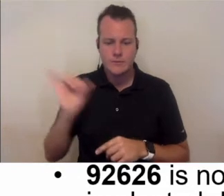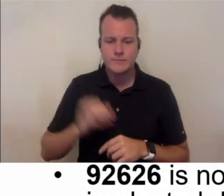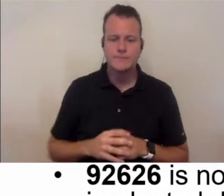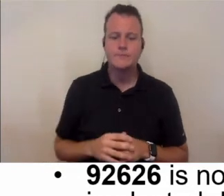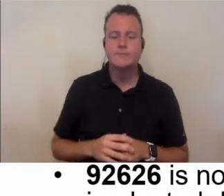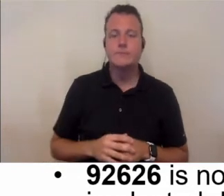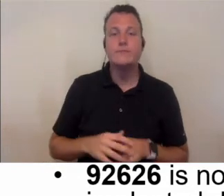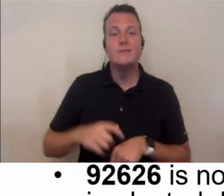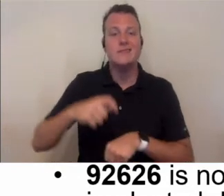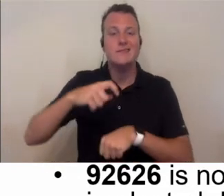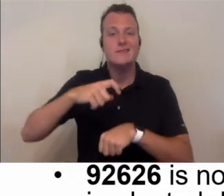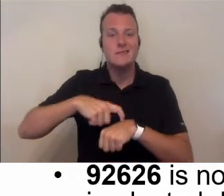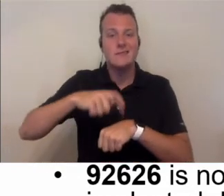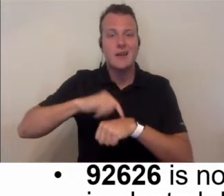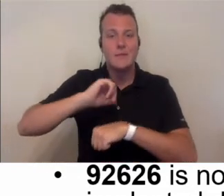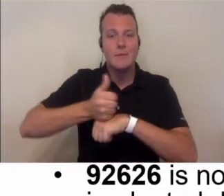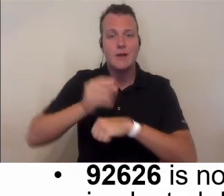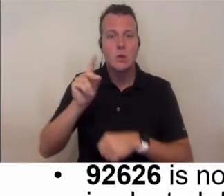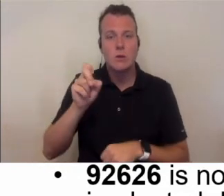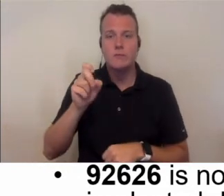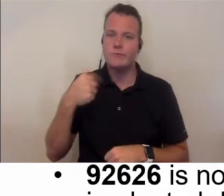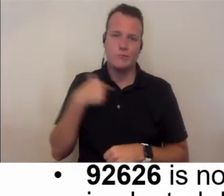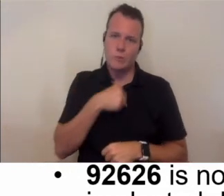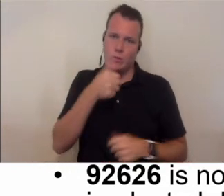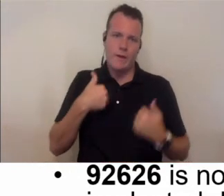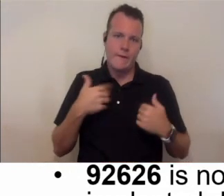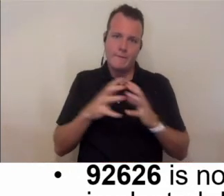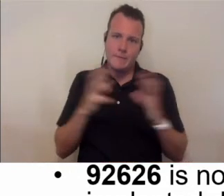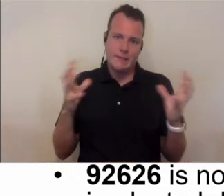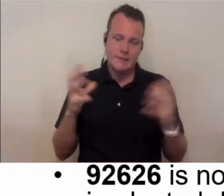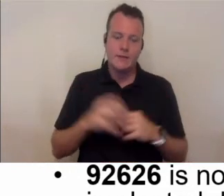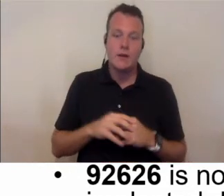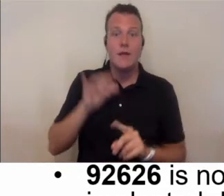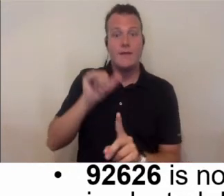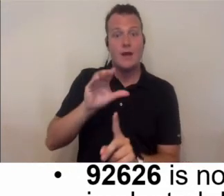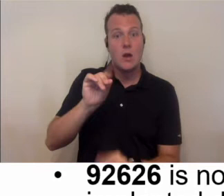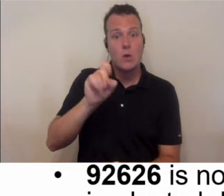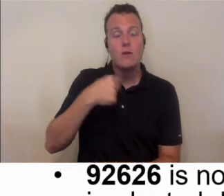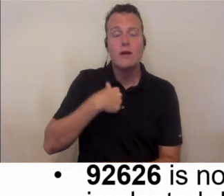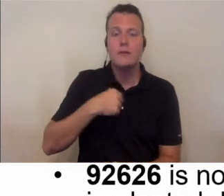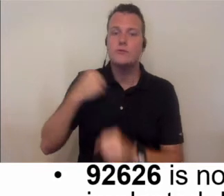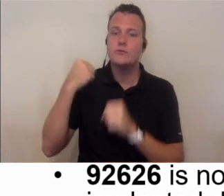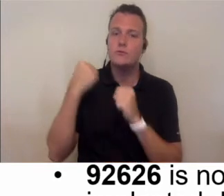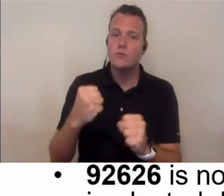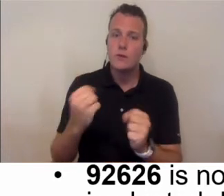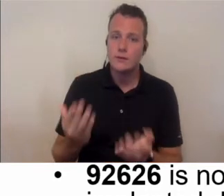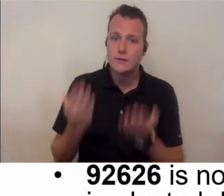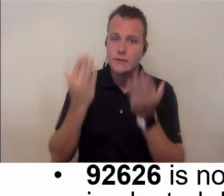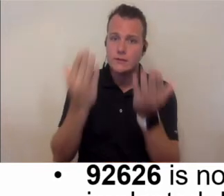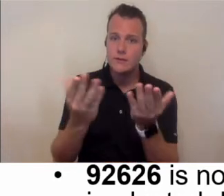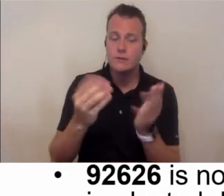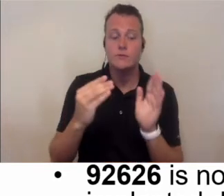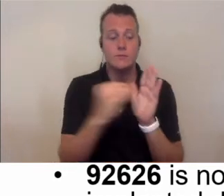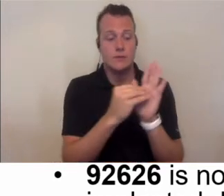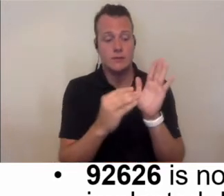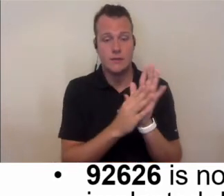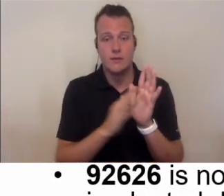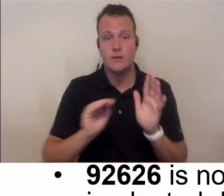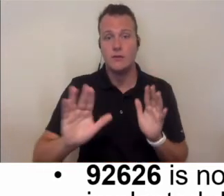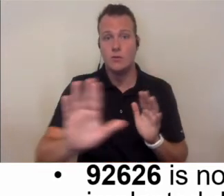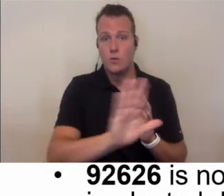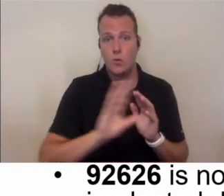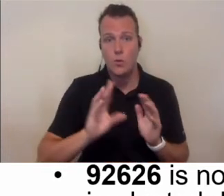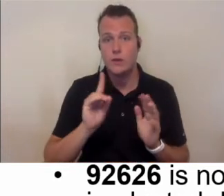don't have very many of those. And on those codes, I'm going to strongly suggest that you write down in your